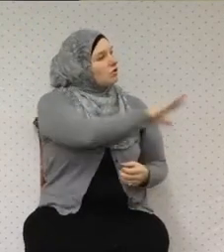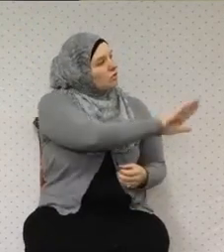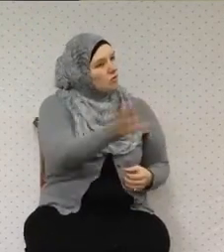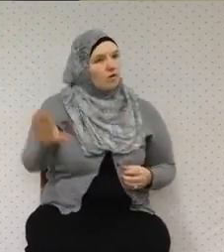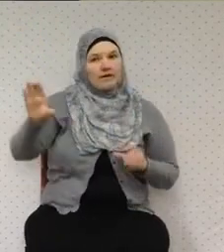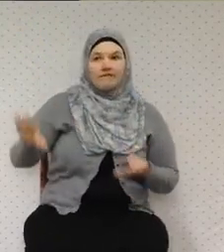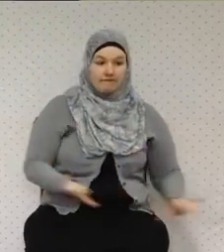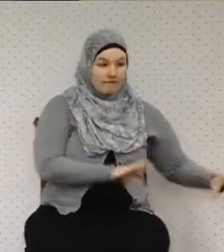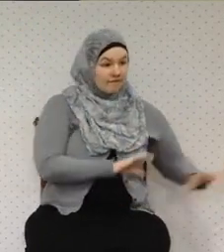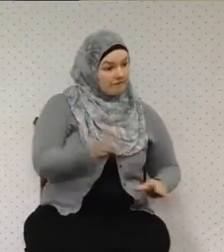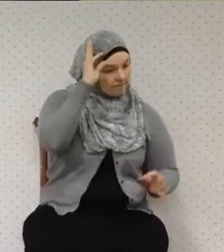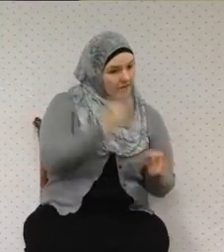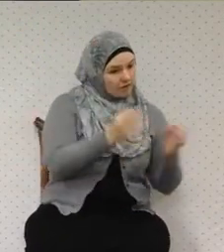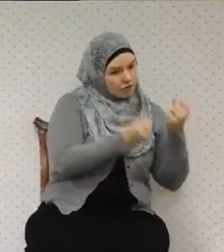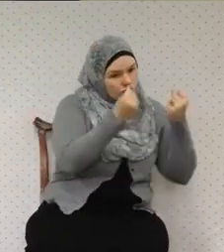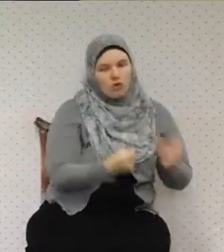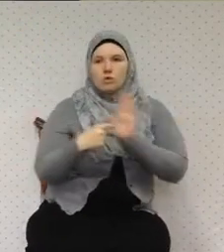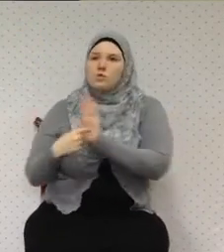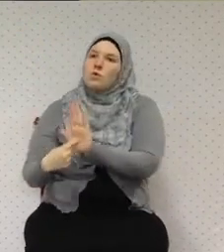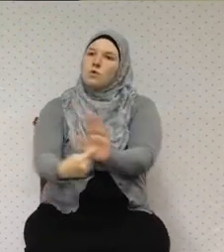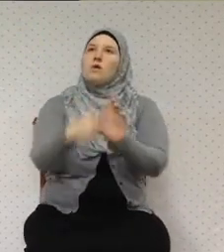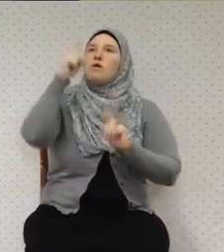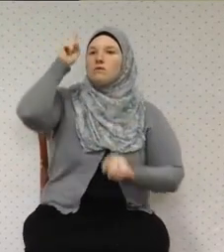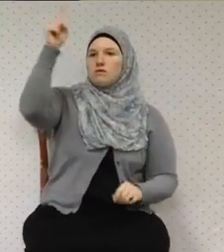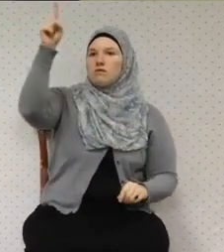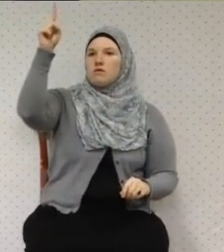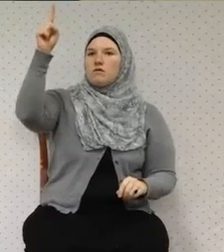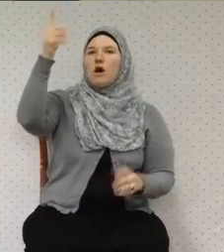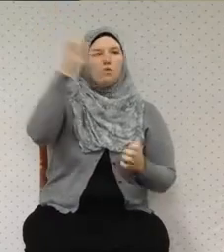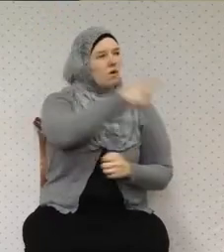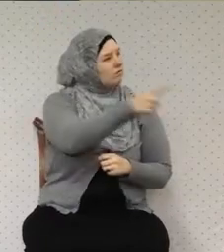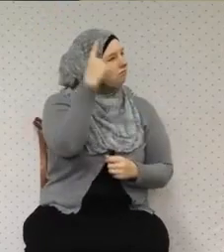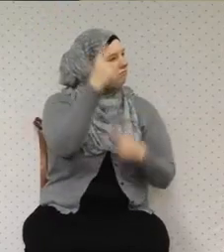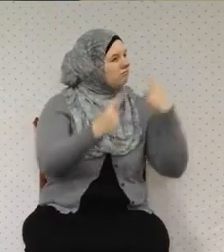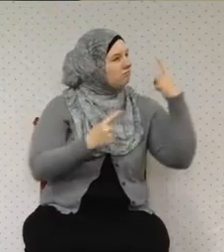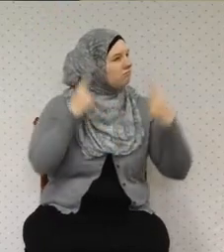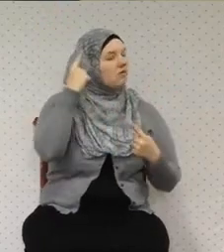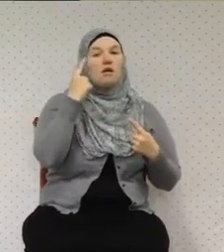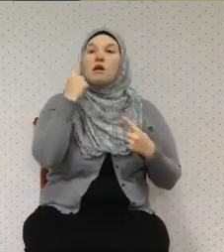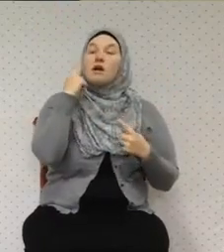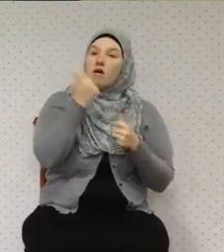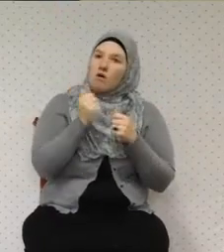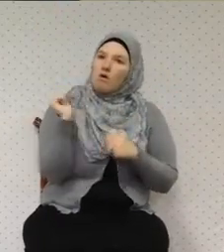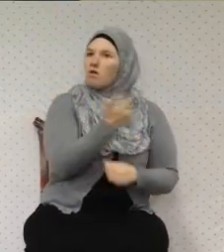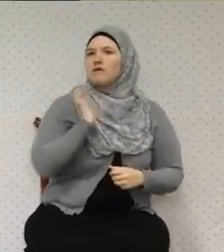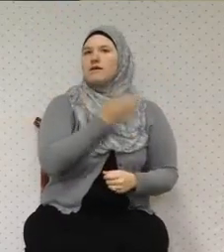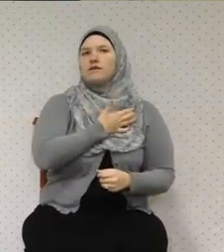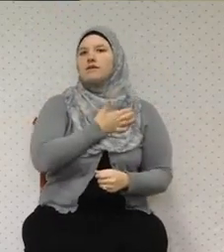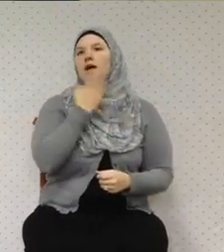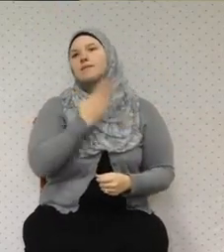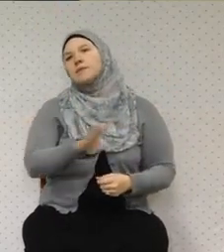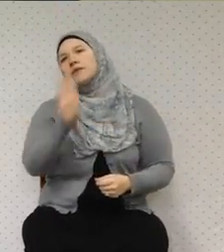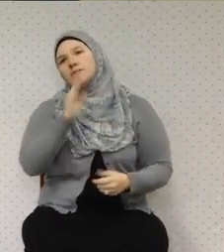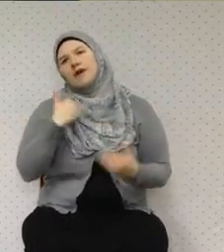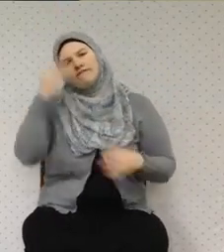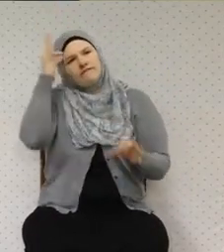faith into real life. I want you to think about this. All of us, alhamdulillah, we